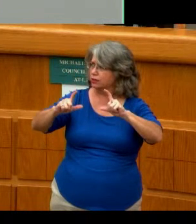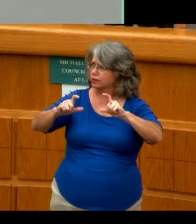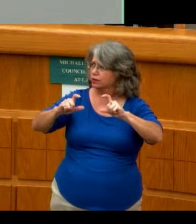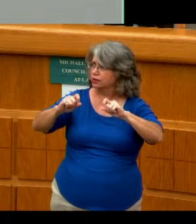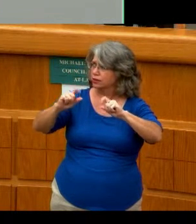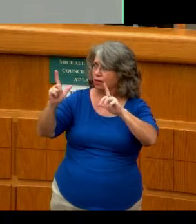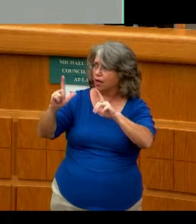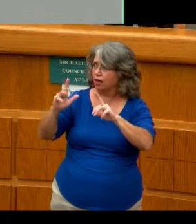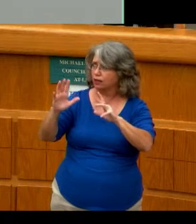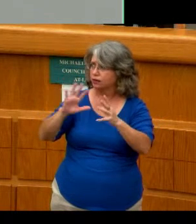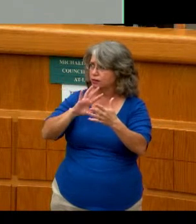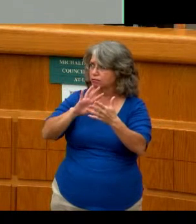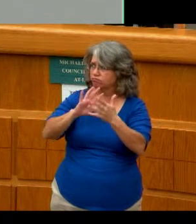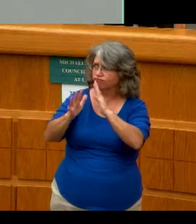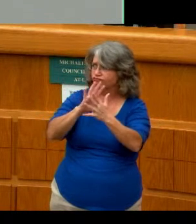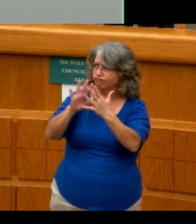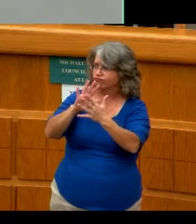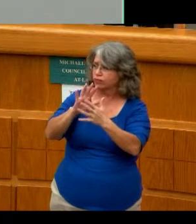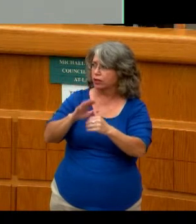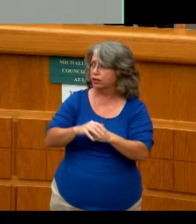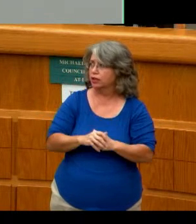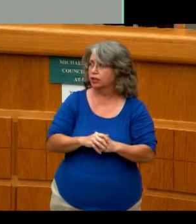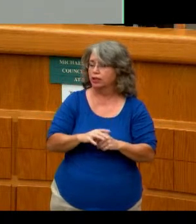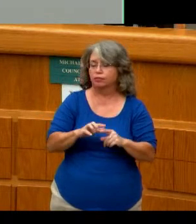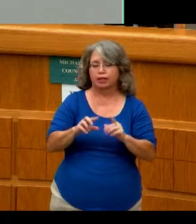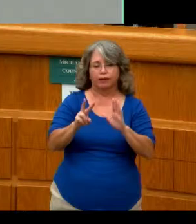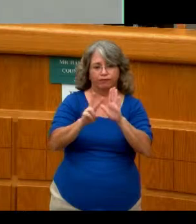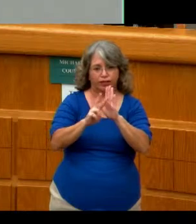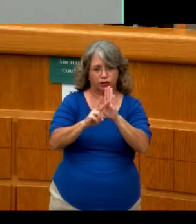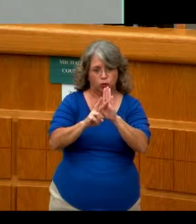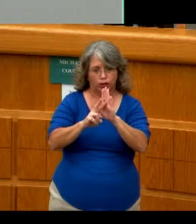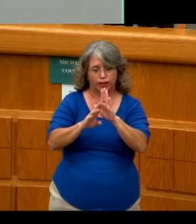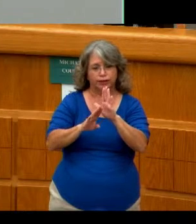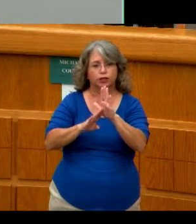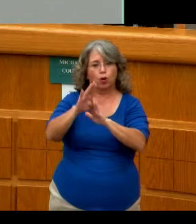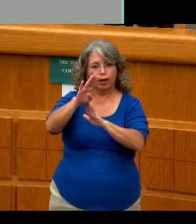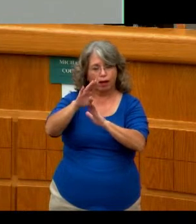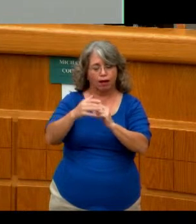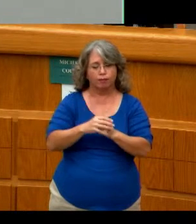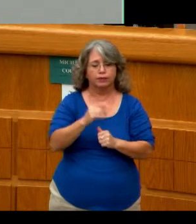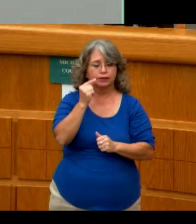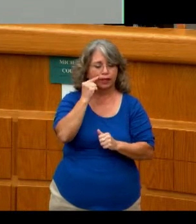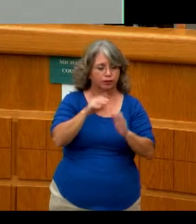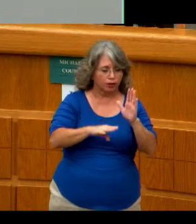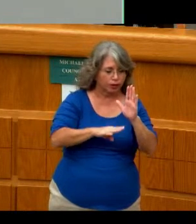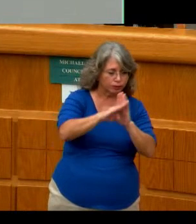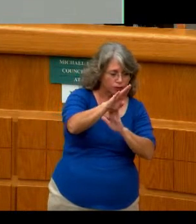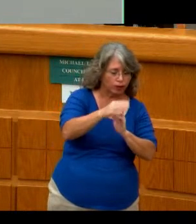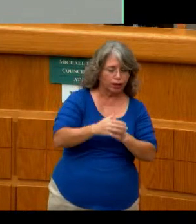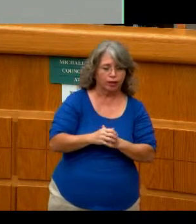a little messed up. I'm not sure what's happening when I give the slides over here to the city, but we'll get that fixed.